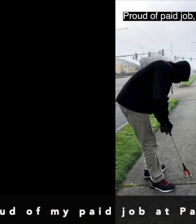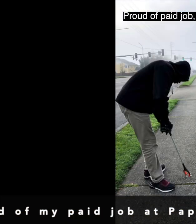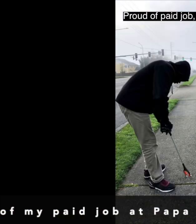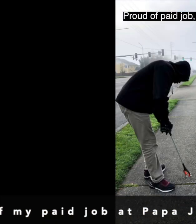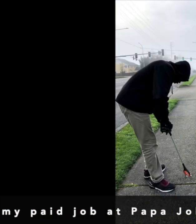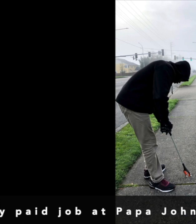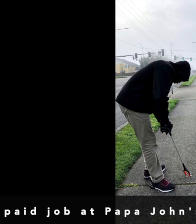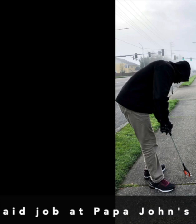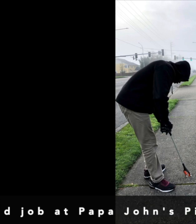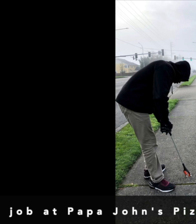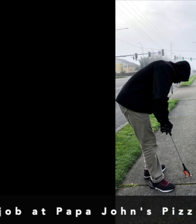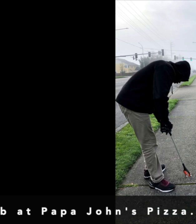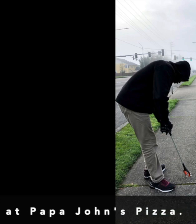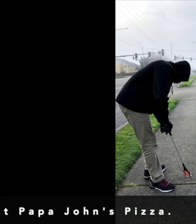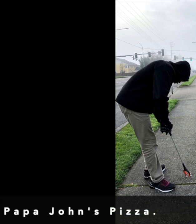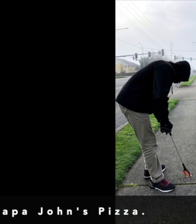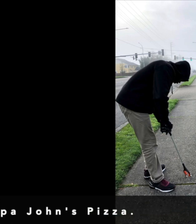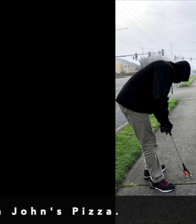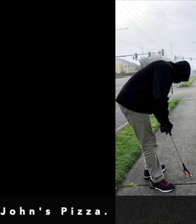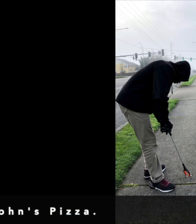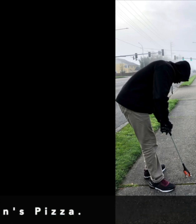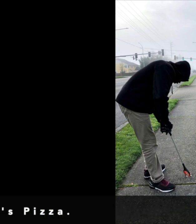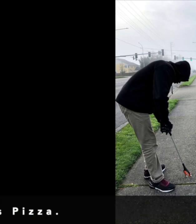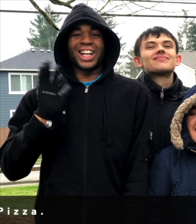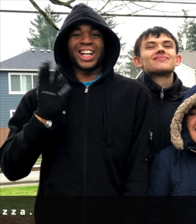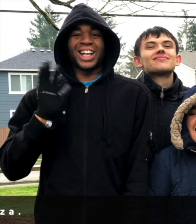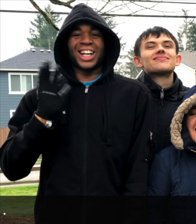job, probably job pizza.